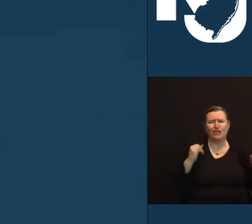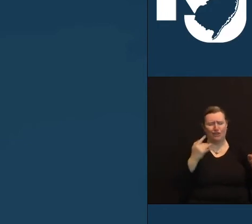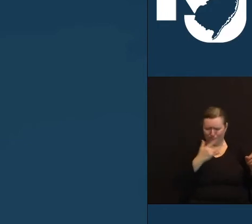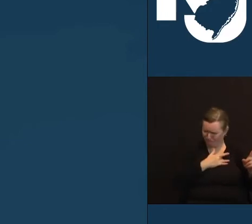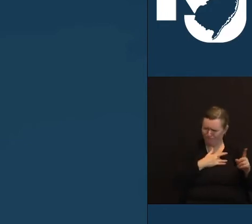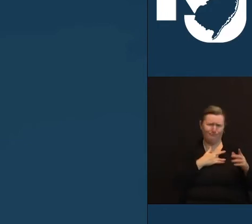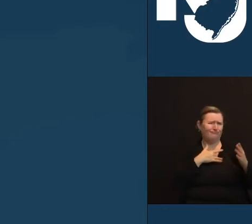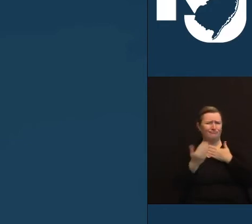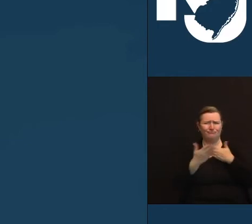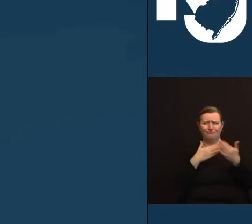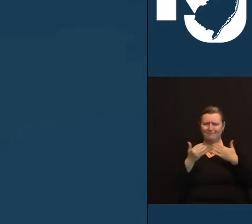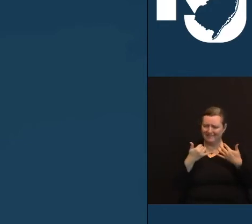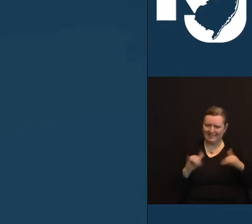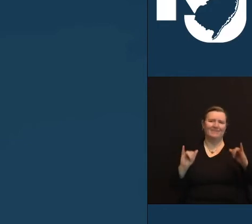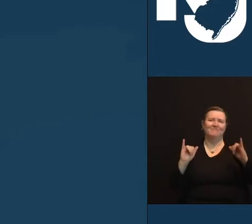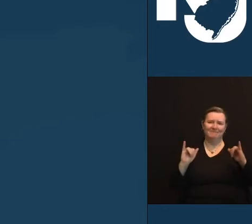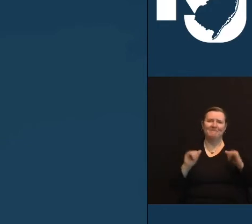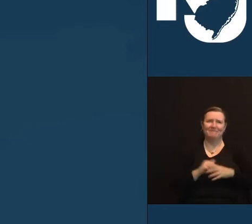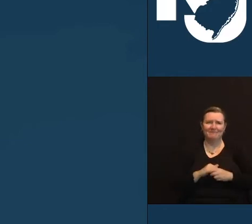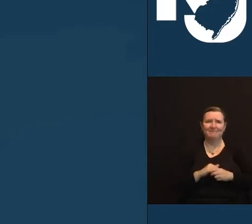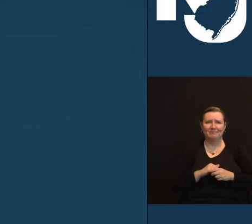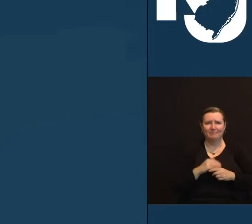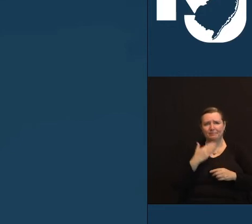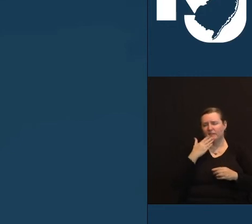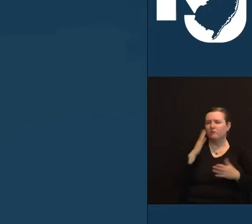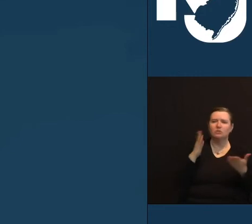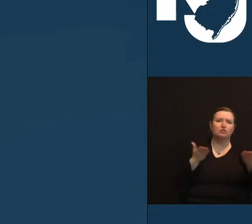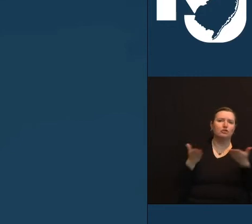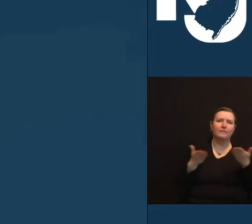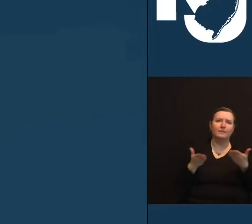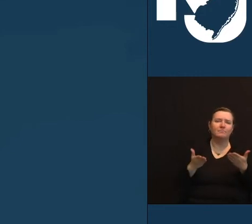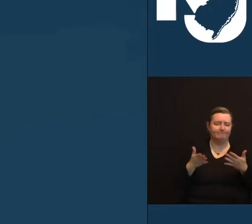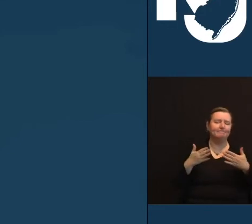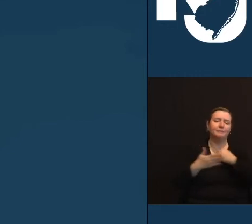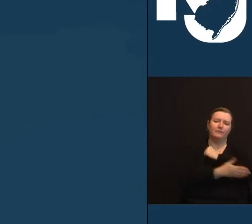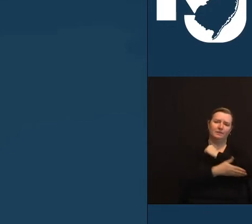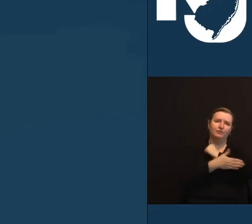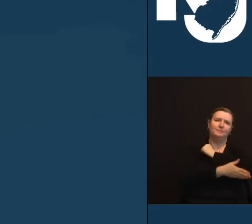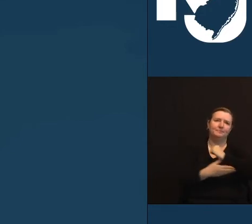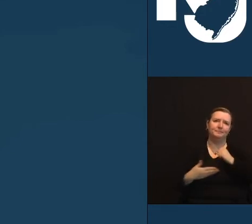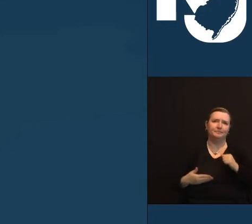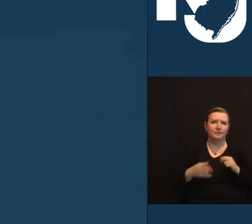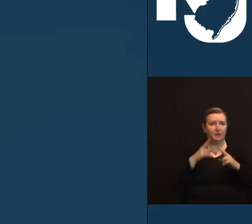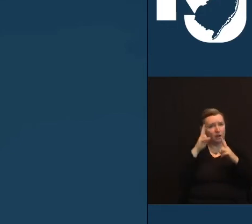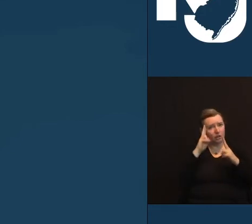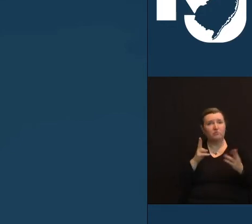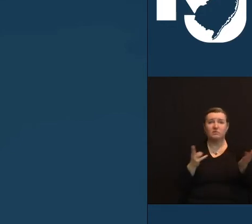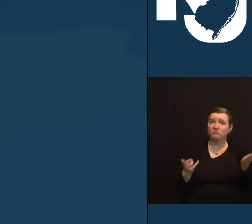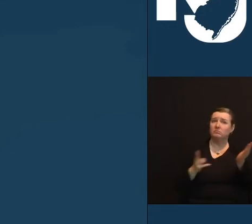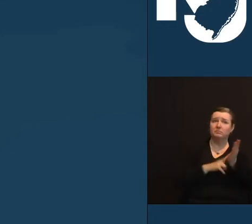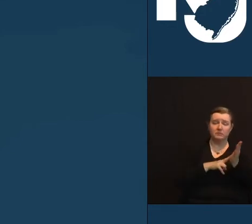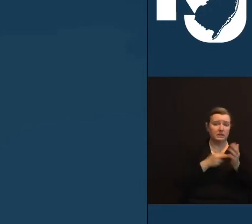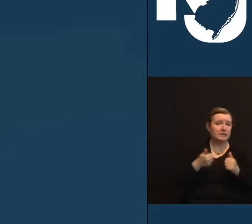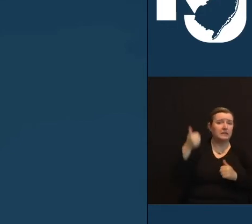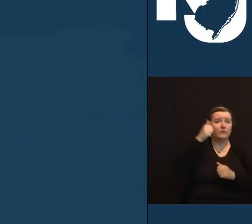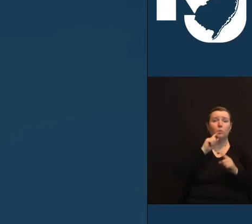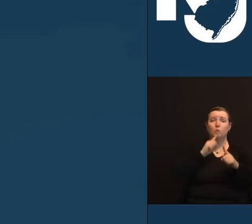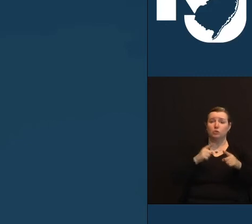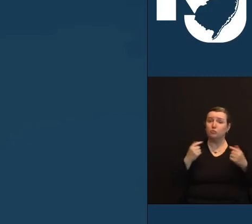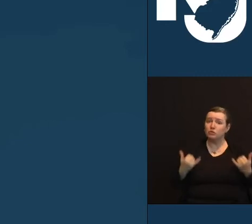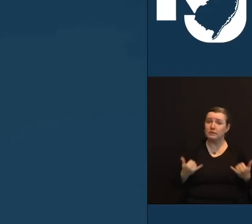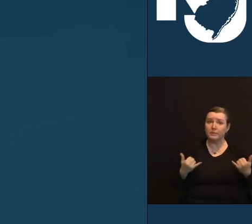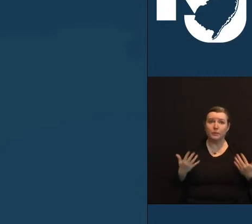Captain Laley, Kellyanne, we thank you for your service to our nation. I will be honored to sign an executive order later to lower our flags up and